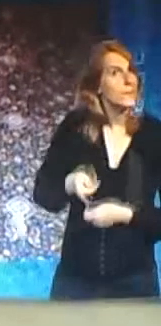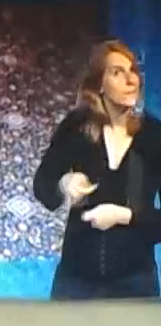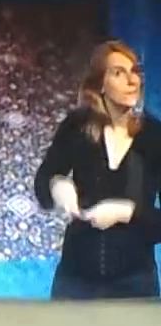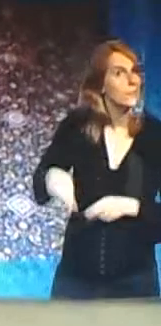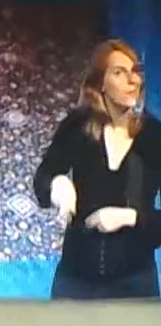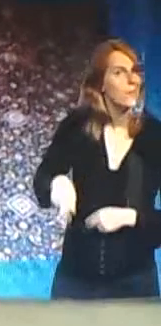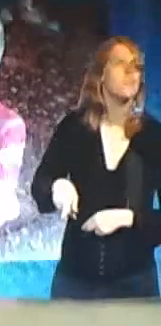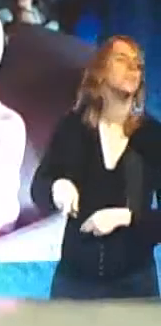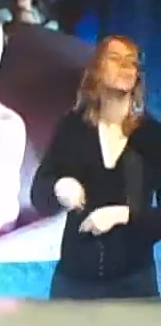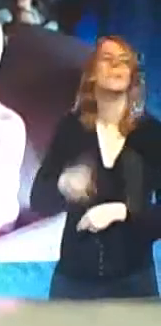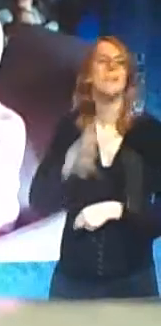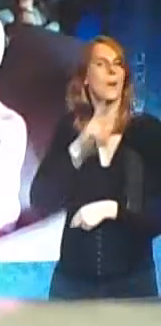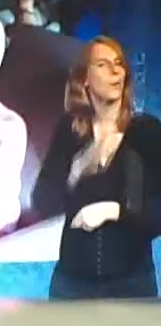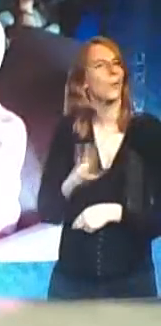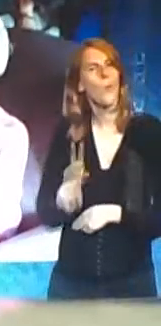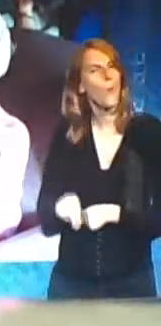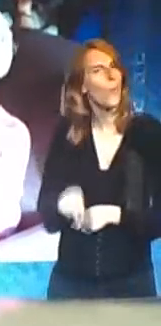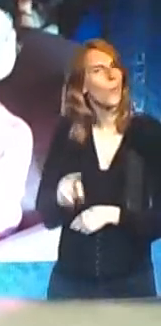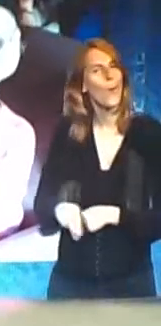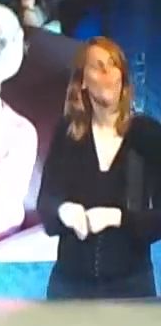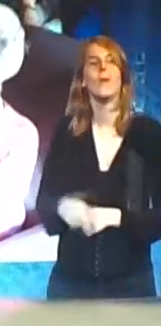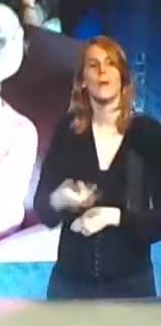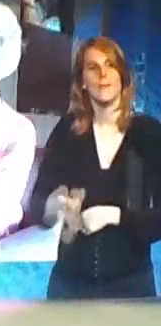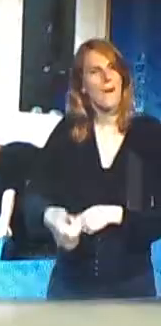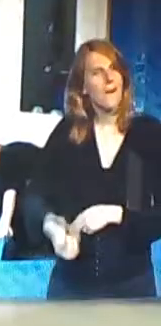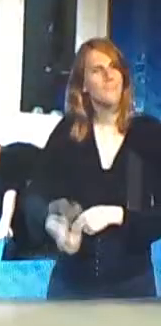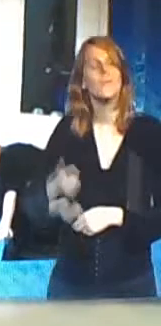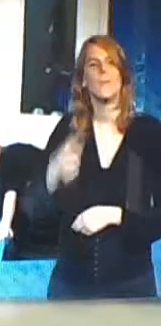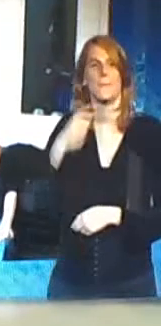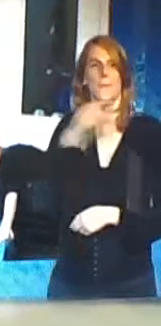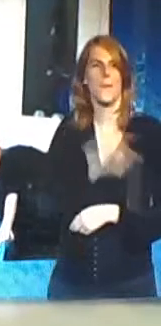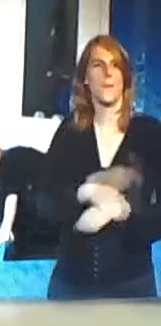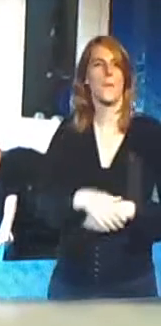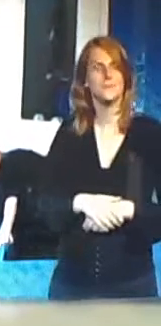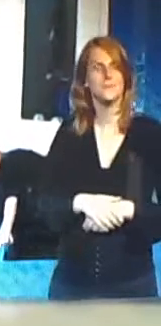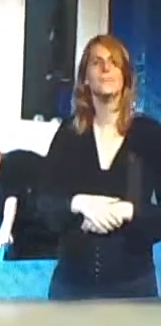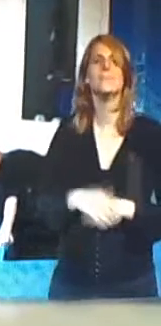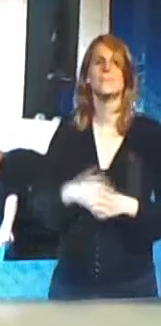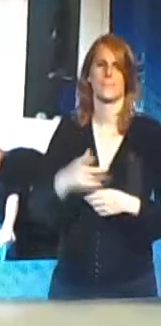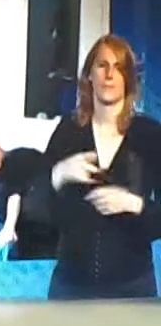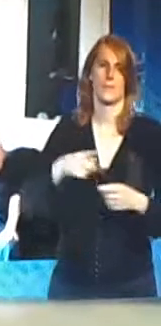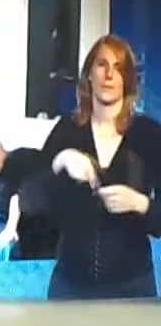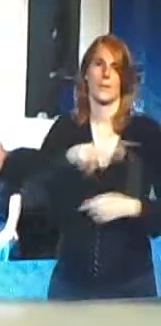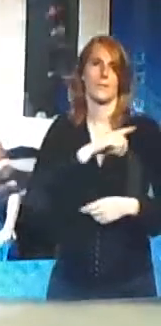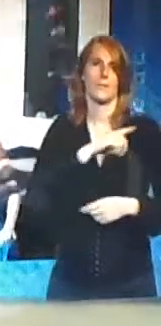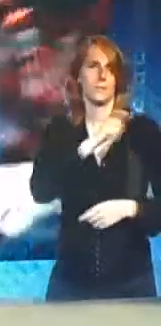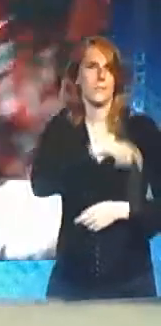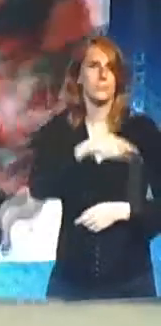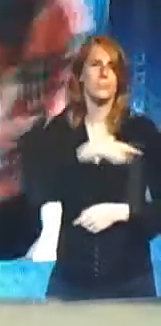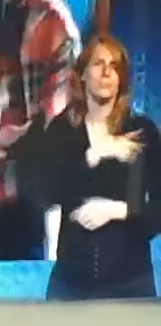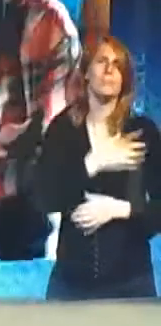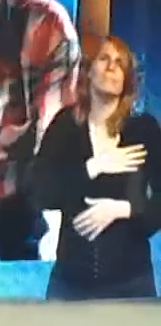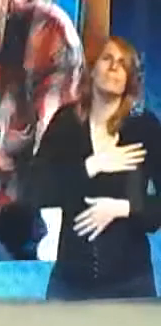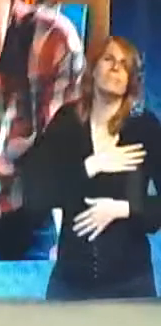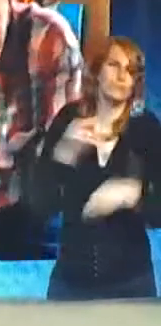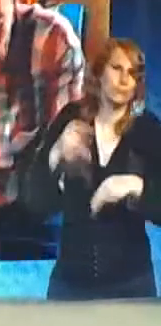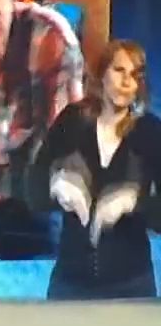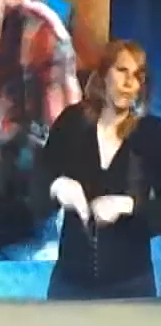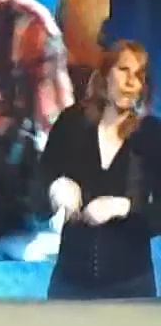Now give me 5. Good boy. Most of our residents are dog lovers. Many have owned dogs in the past, so this is just like a